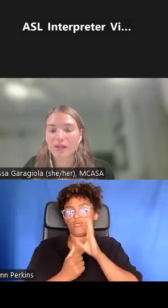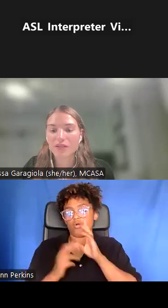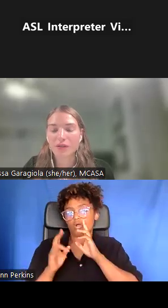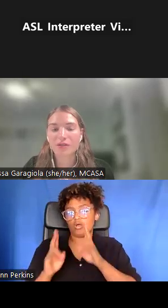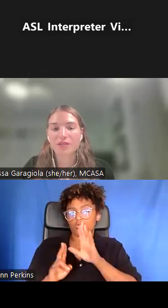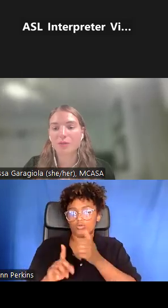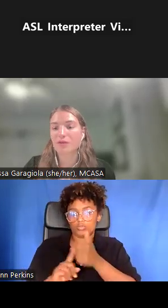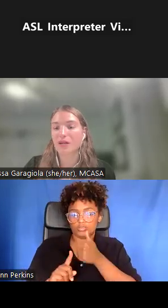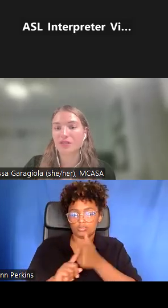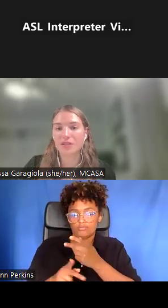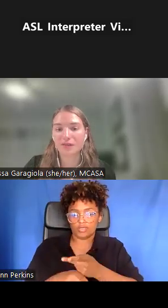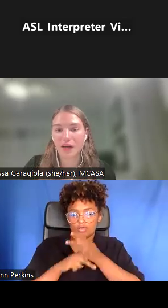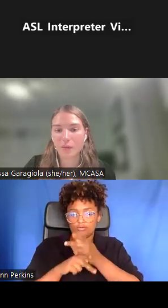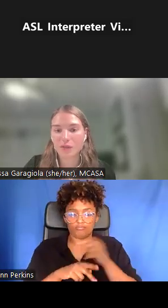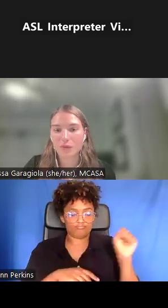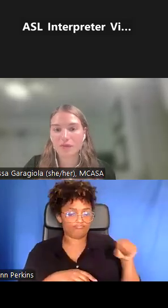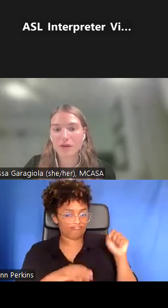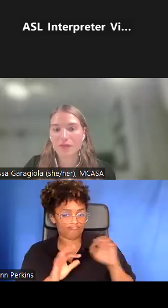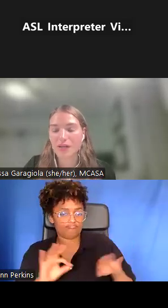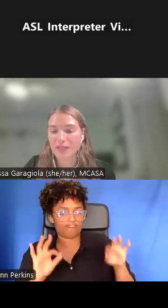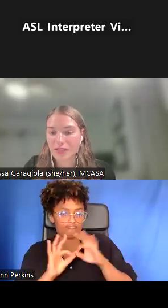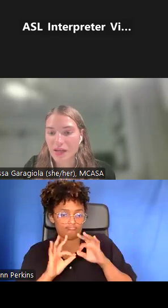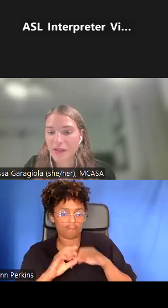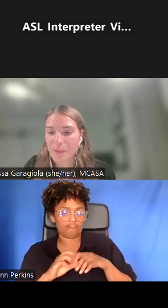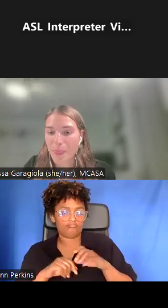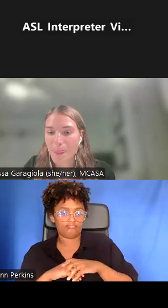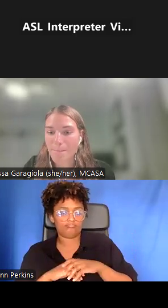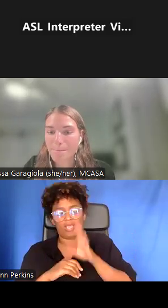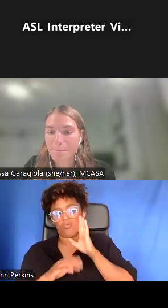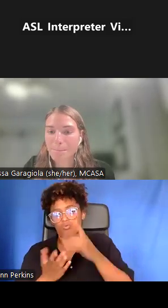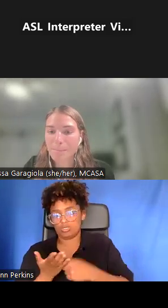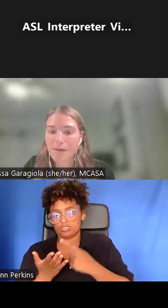I think that also goes into professional self-care, which we'll go over on the next slide.